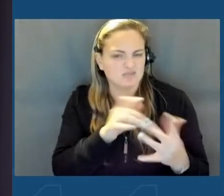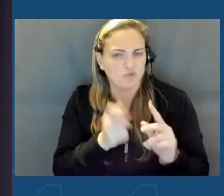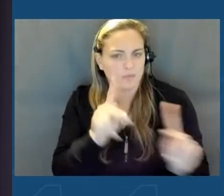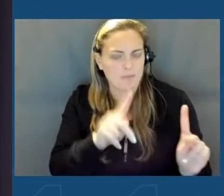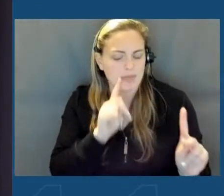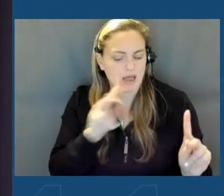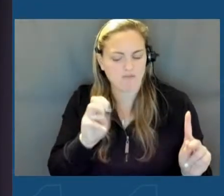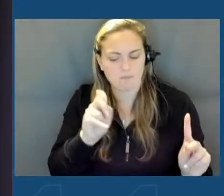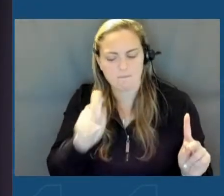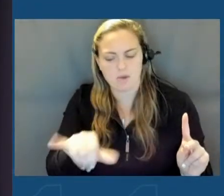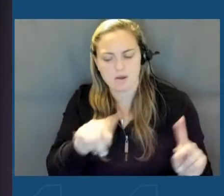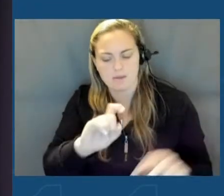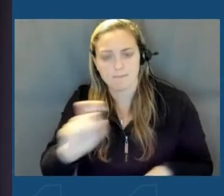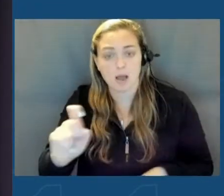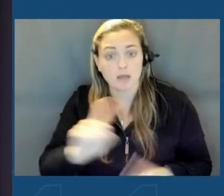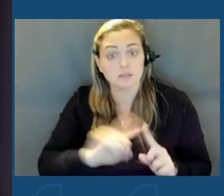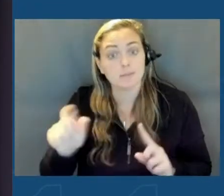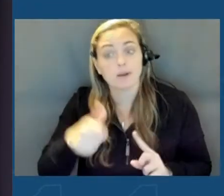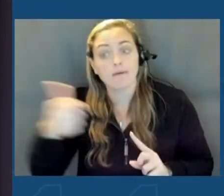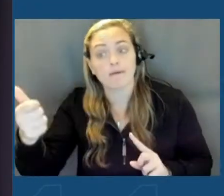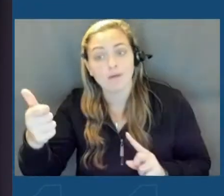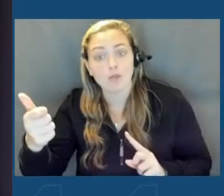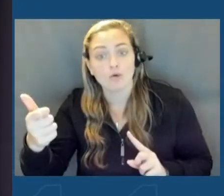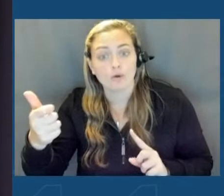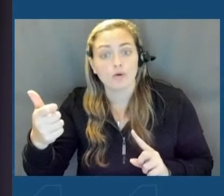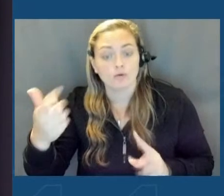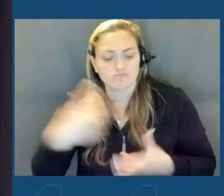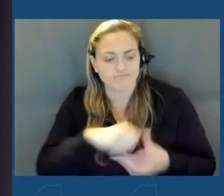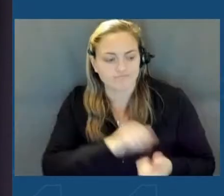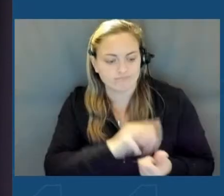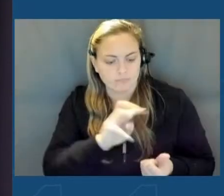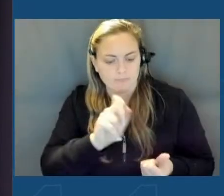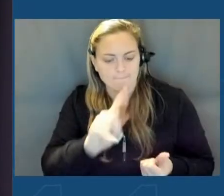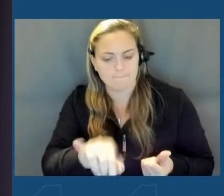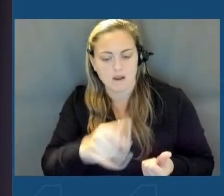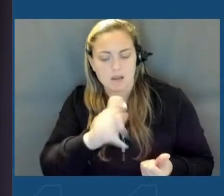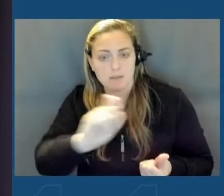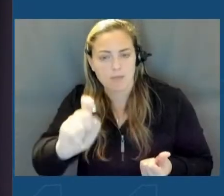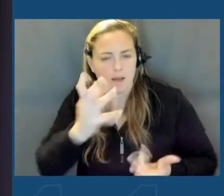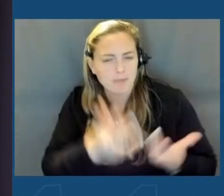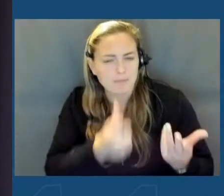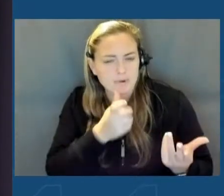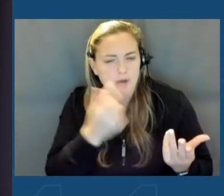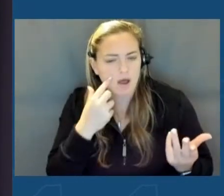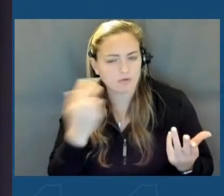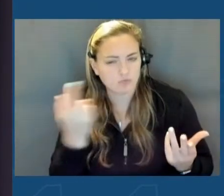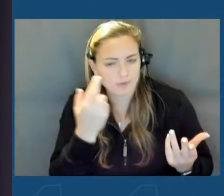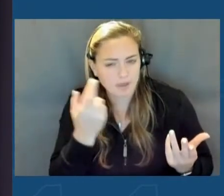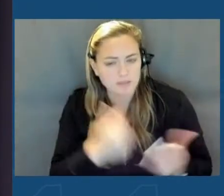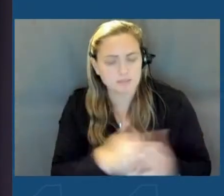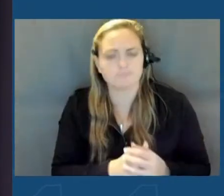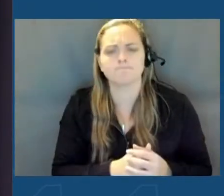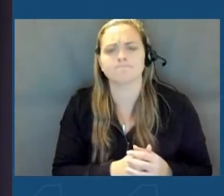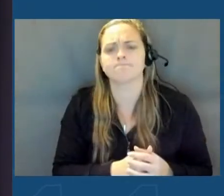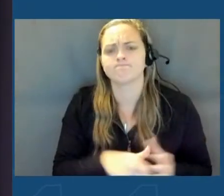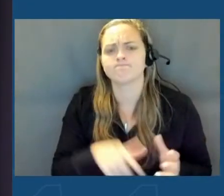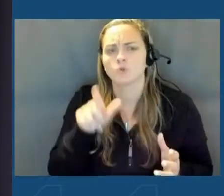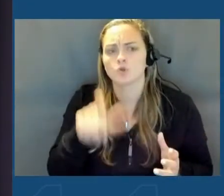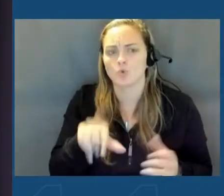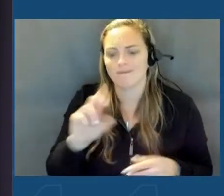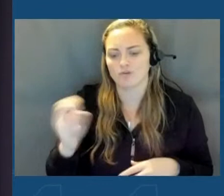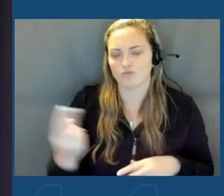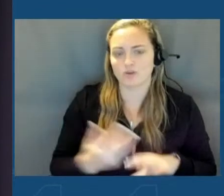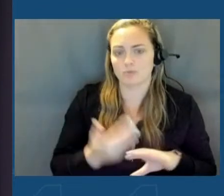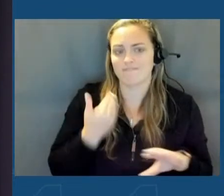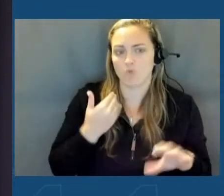monkeypox. Another part of monkeypox that people may not often realize is that you have to have the rash before you